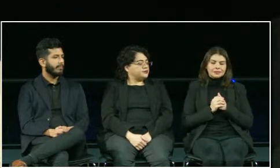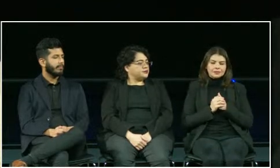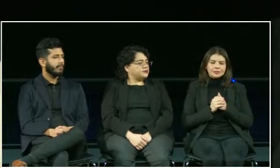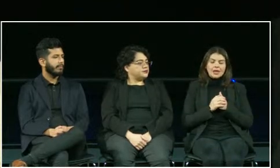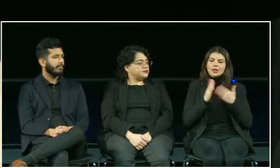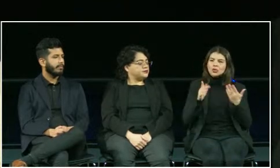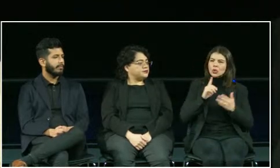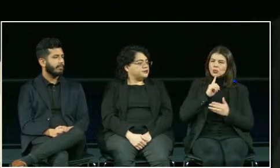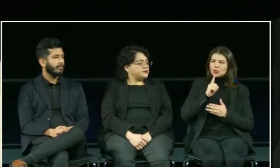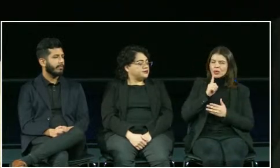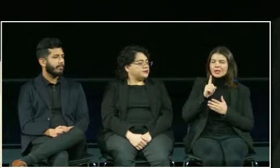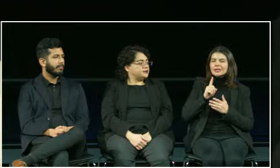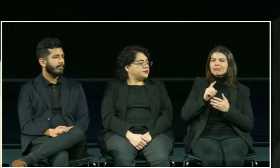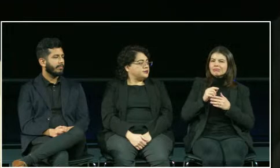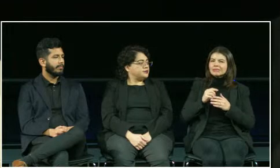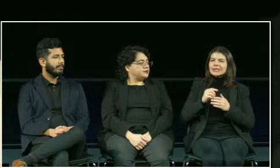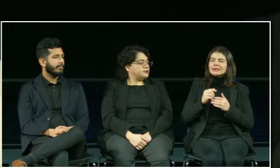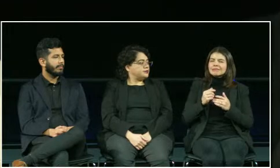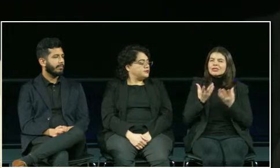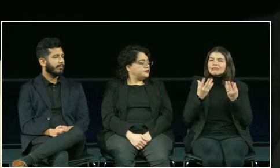So it was definitely a balance.